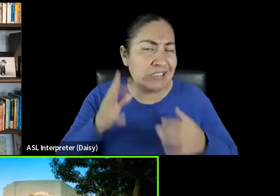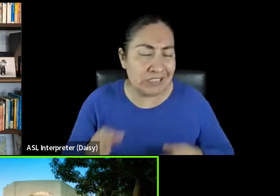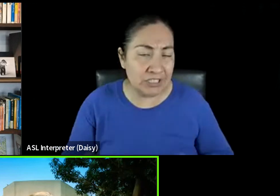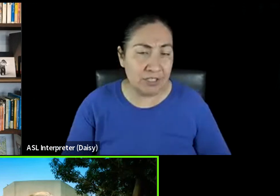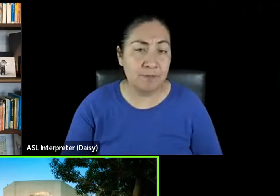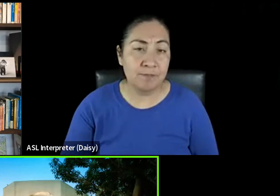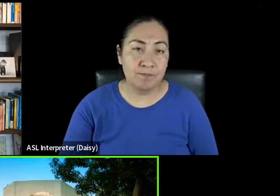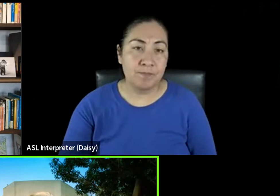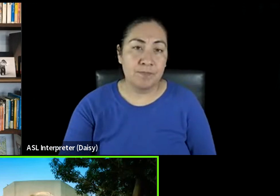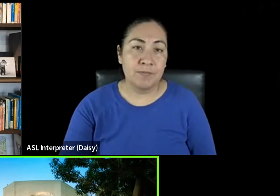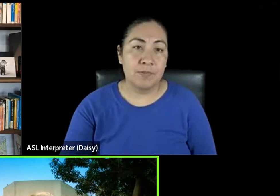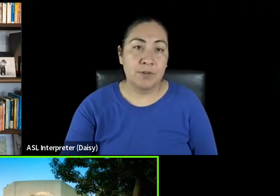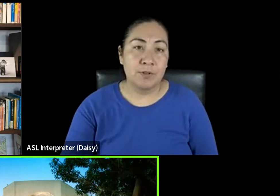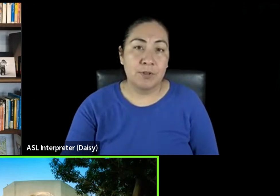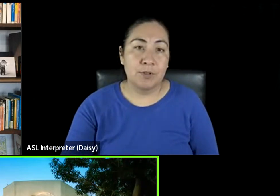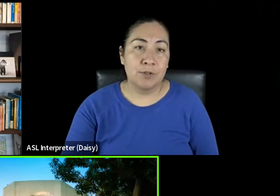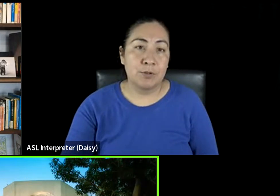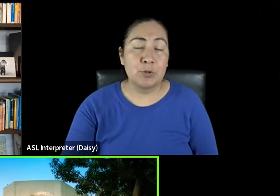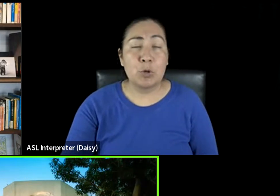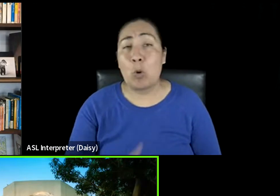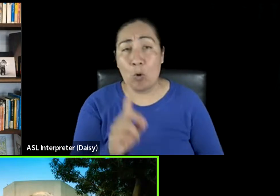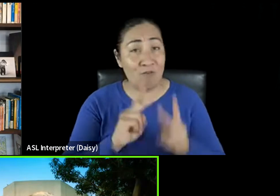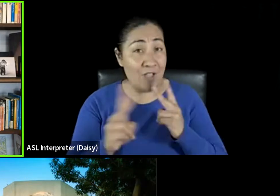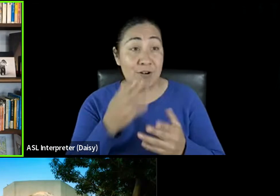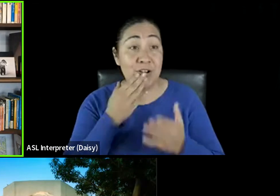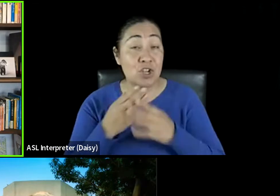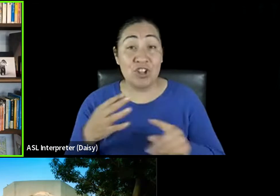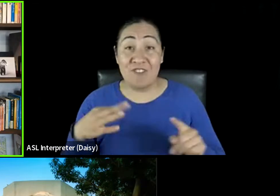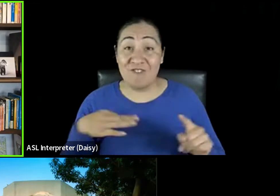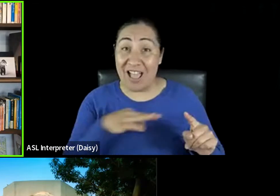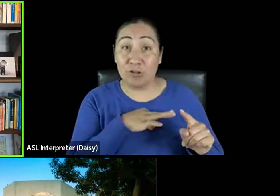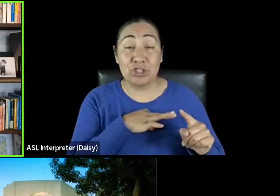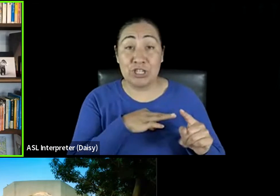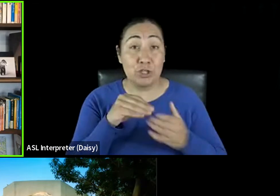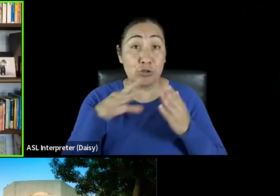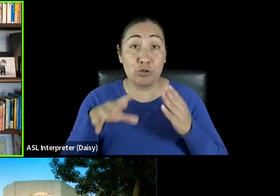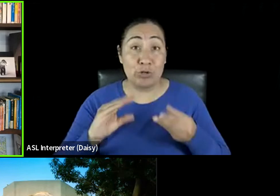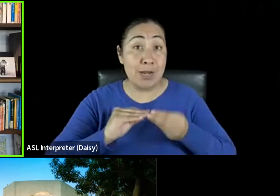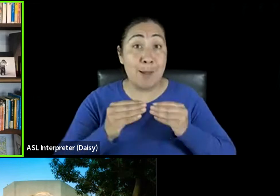very good faculty to student ratio is what you're saying. Yes, yes.